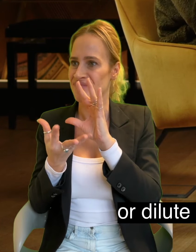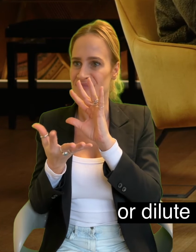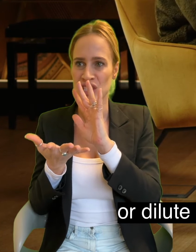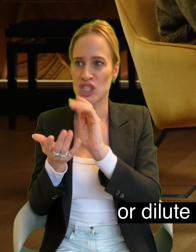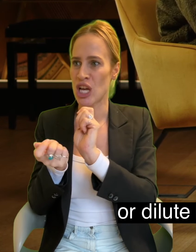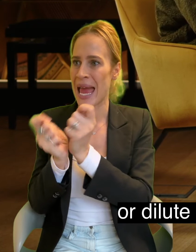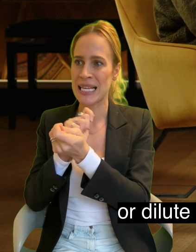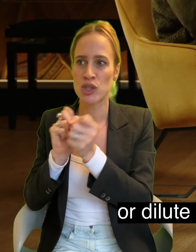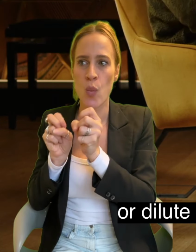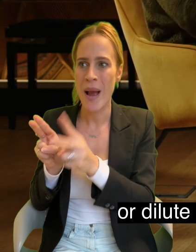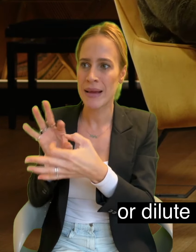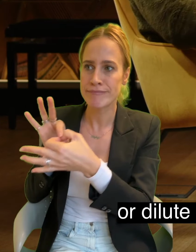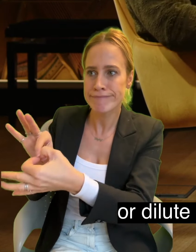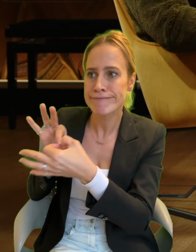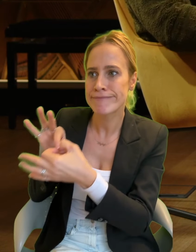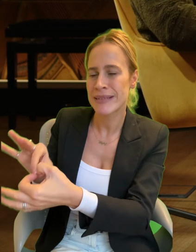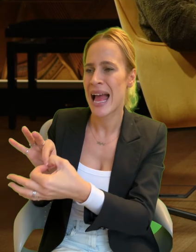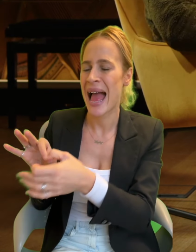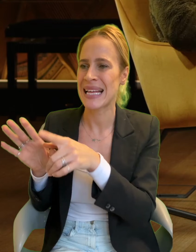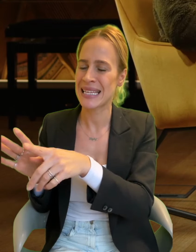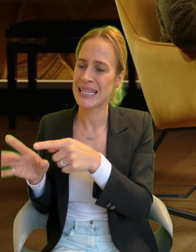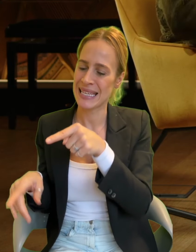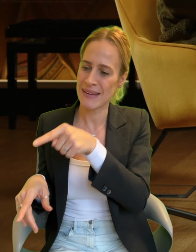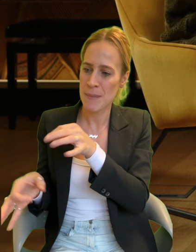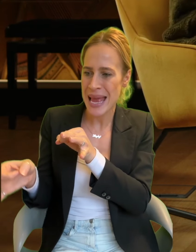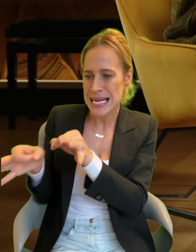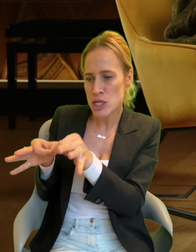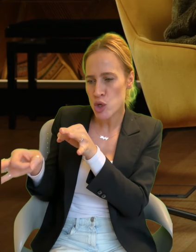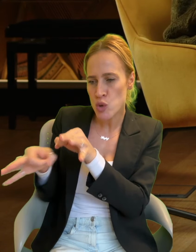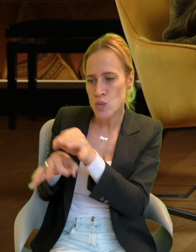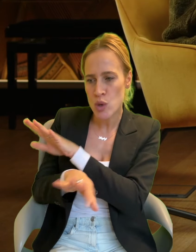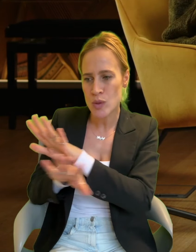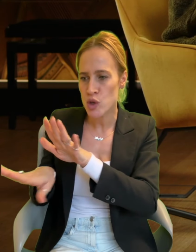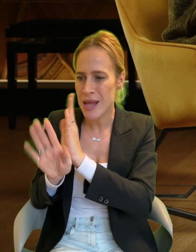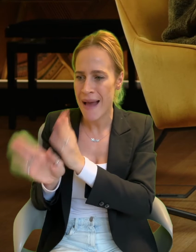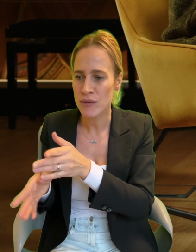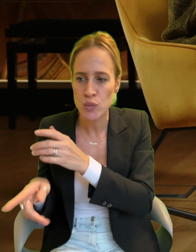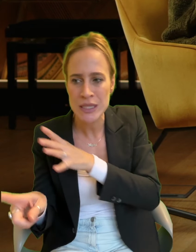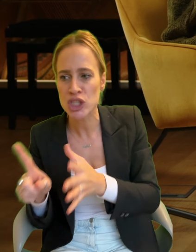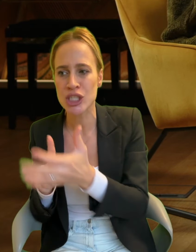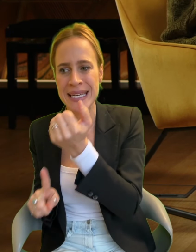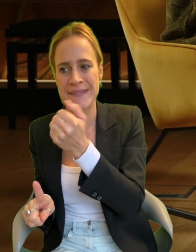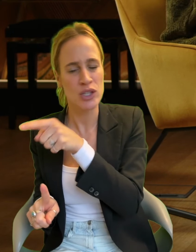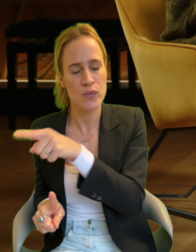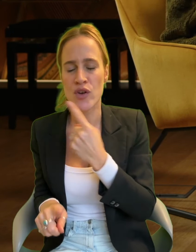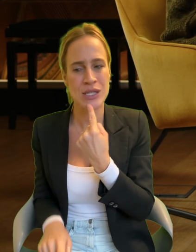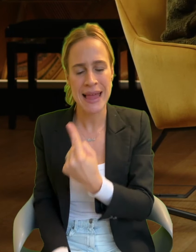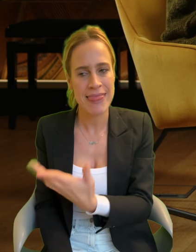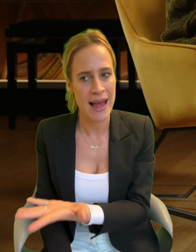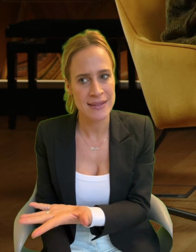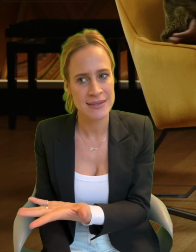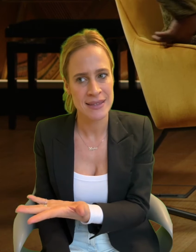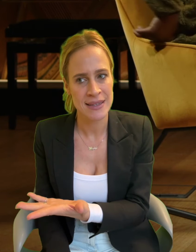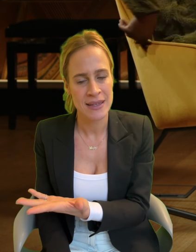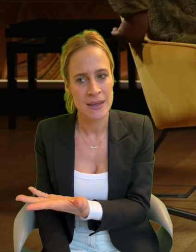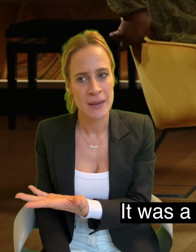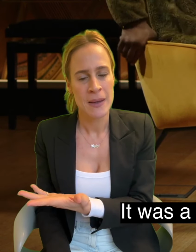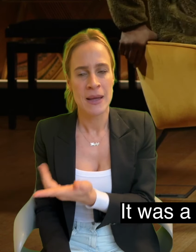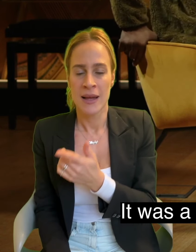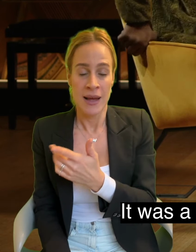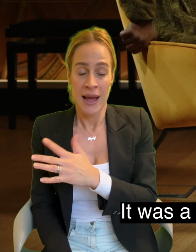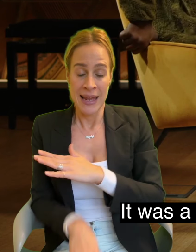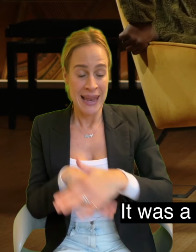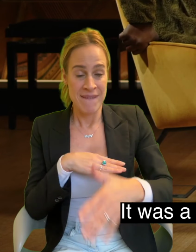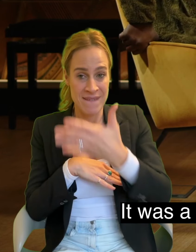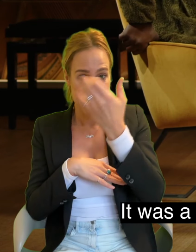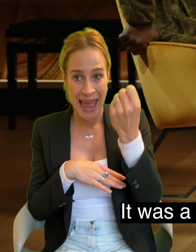ethic. Oh, he's disabled, so he doesn't have to work hard. He's disabled, so he doesn't have to achieve. You've not seen that. And he said, and I'll never forget that. And it was